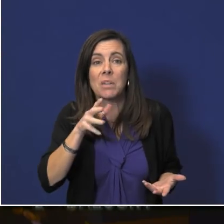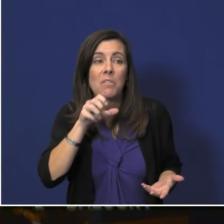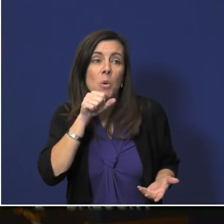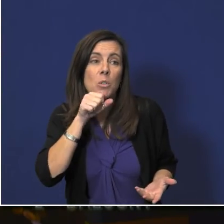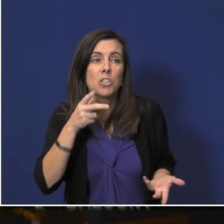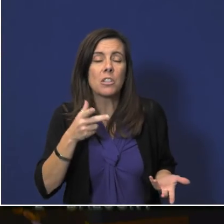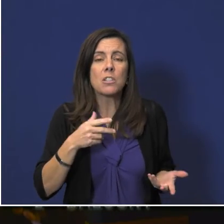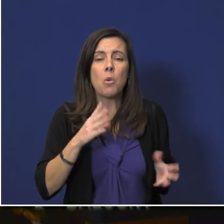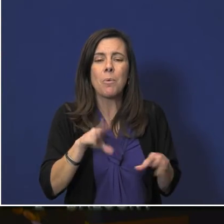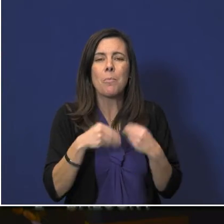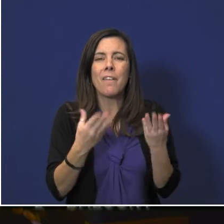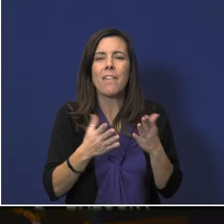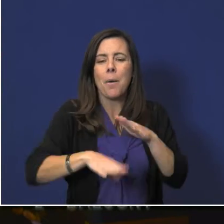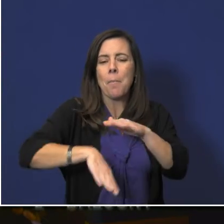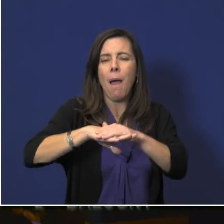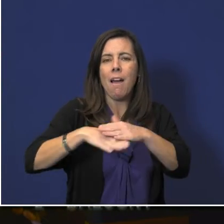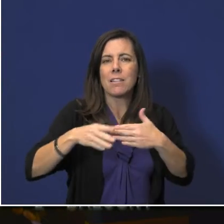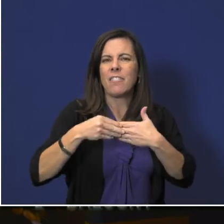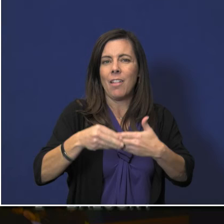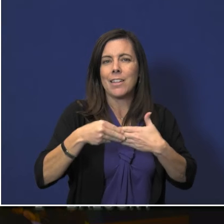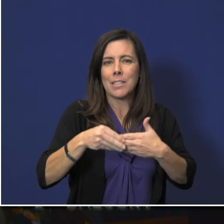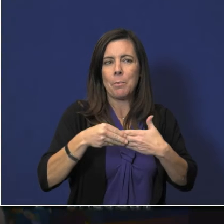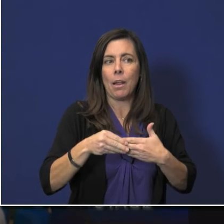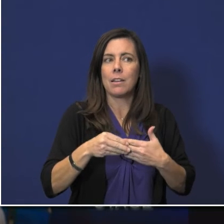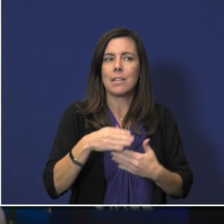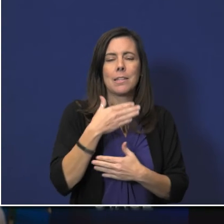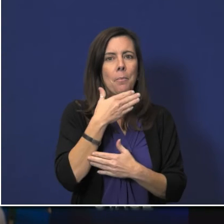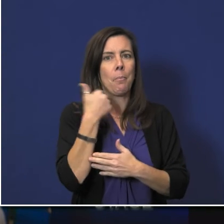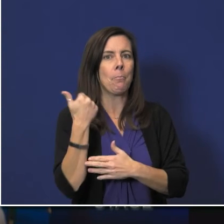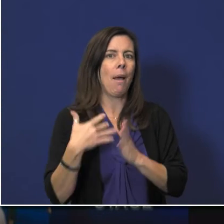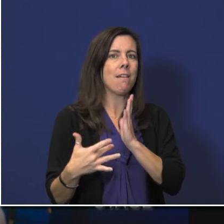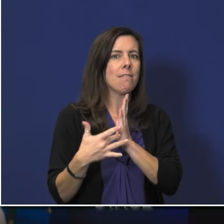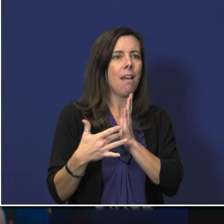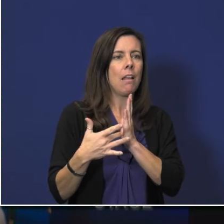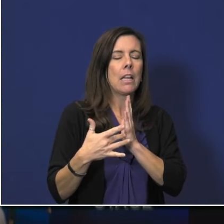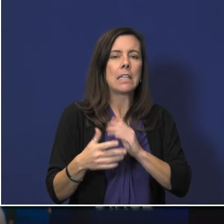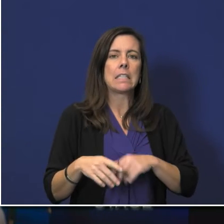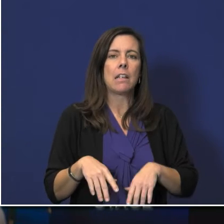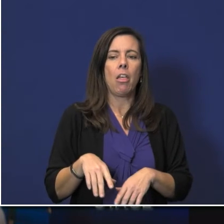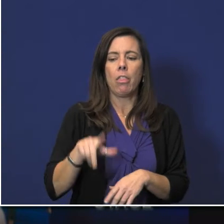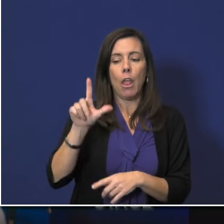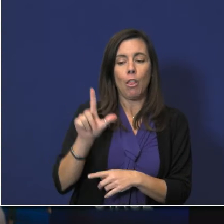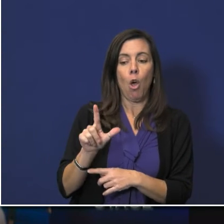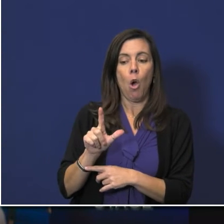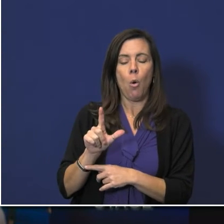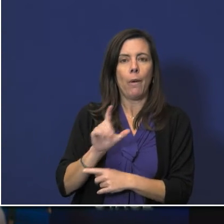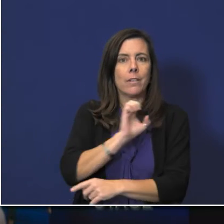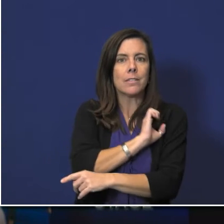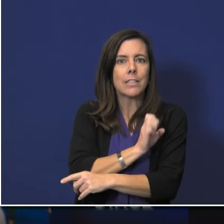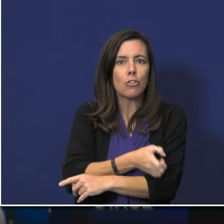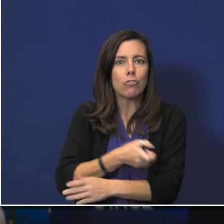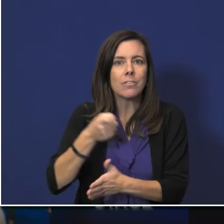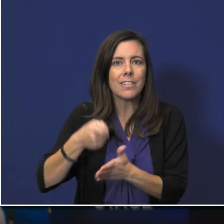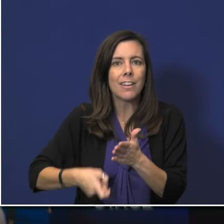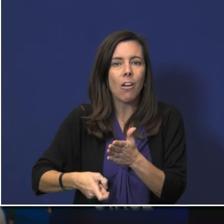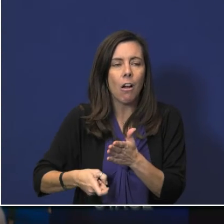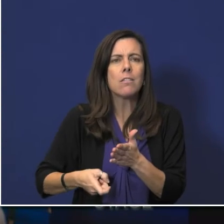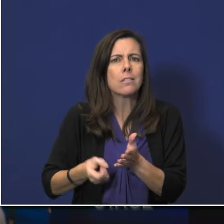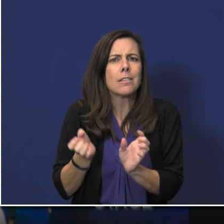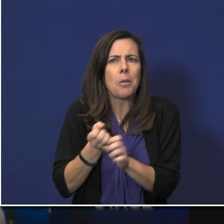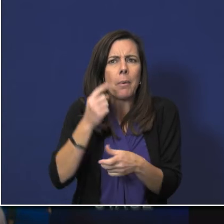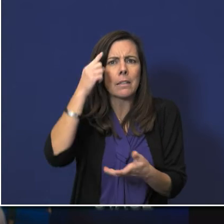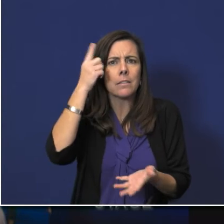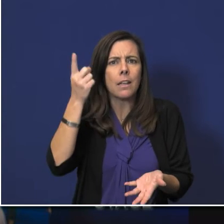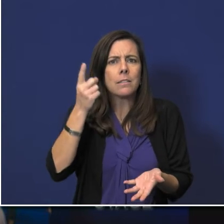just provides maximum flexibility. It's the best technology. It's the lowest energy cost. It makes a lot of sense, and it provides